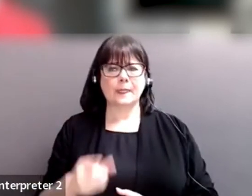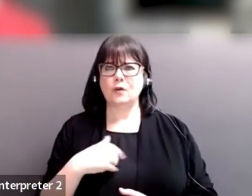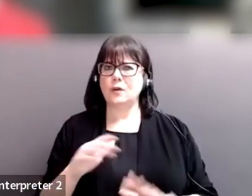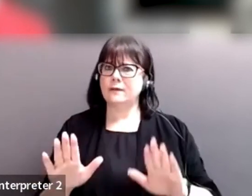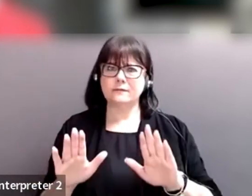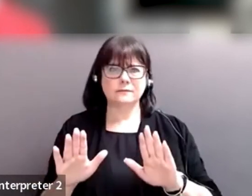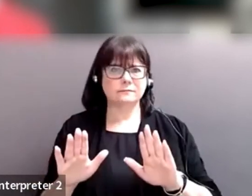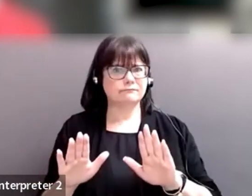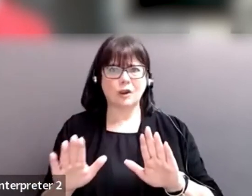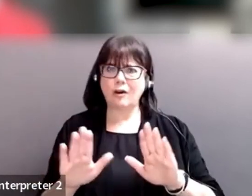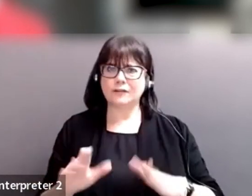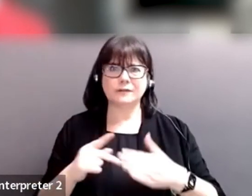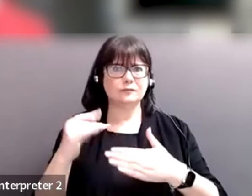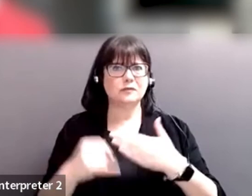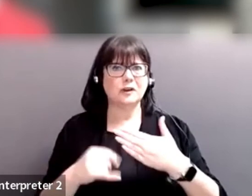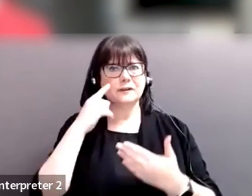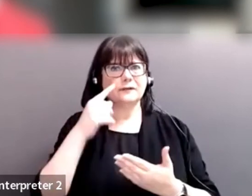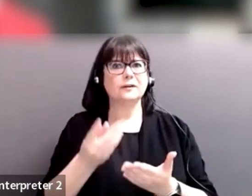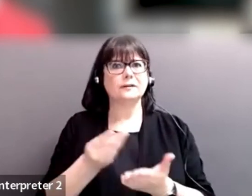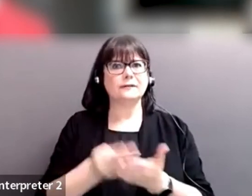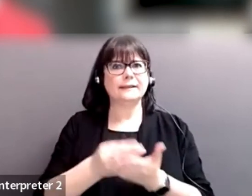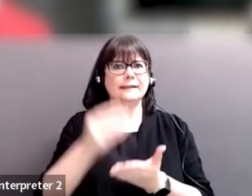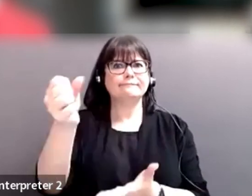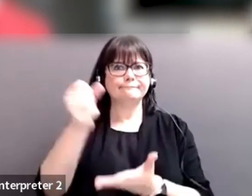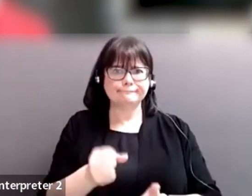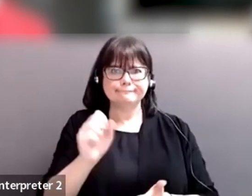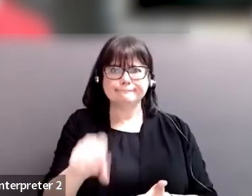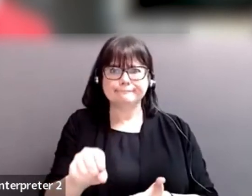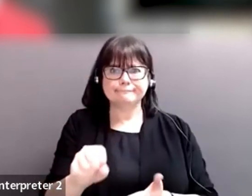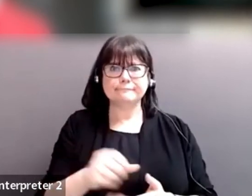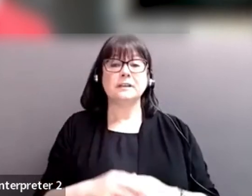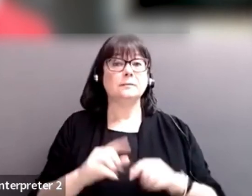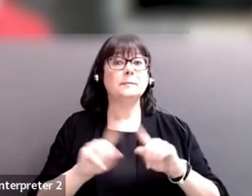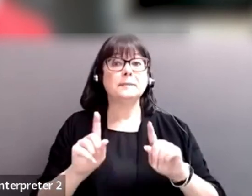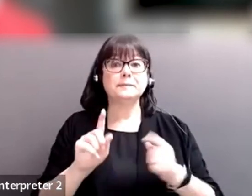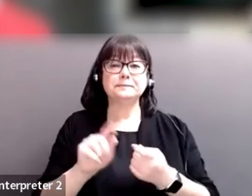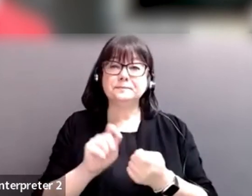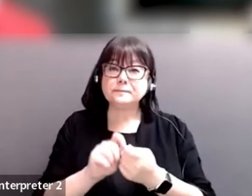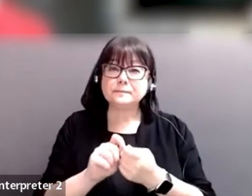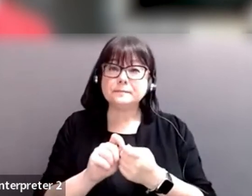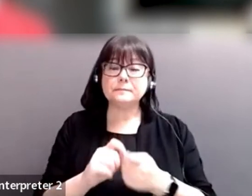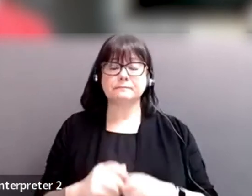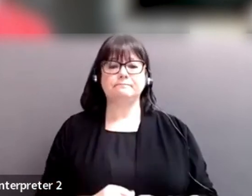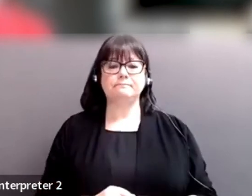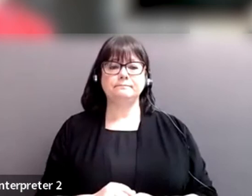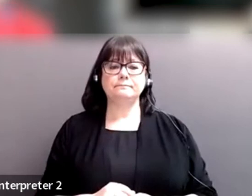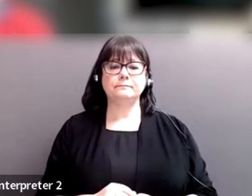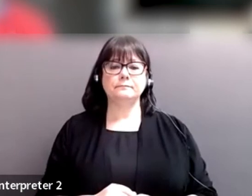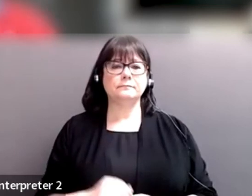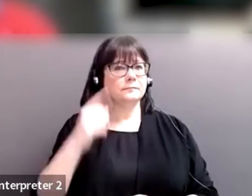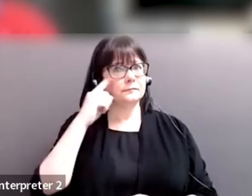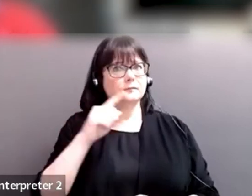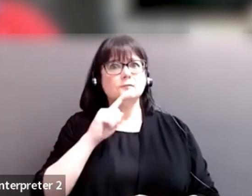funding. Just like hearing back those details. I just don't know. Definitely like career ready would not be right for